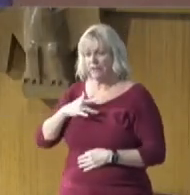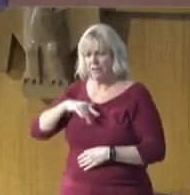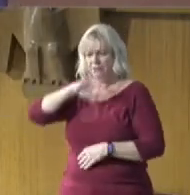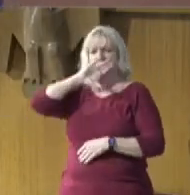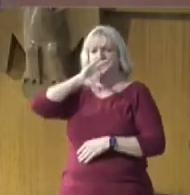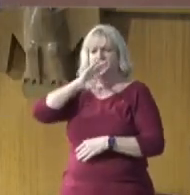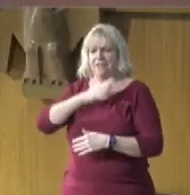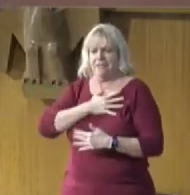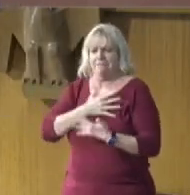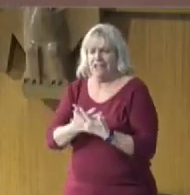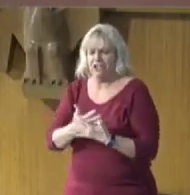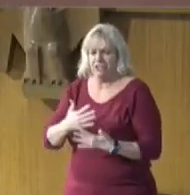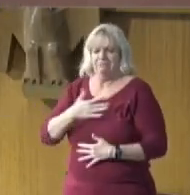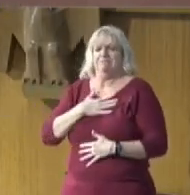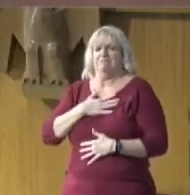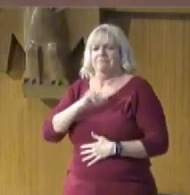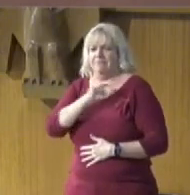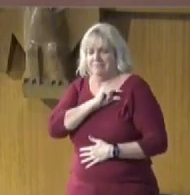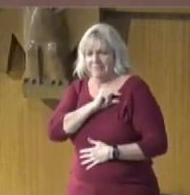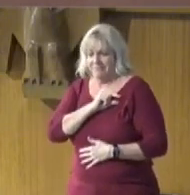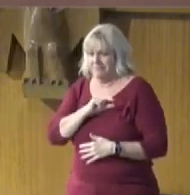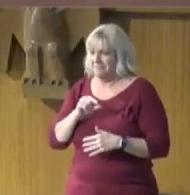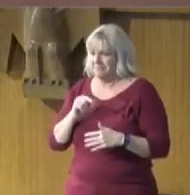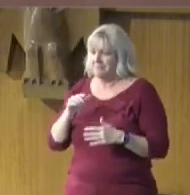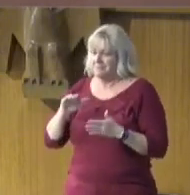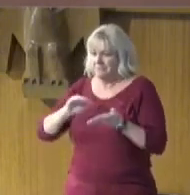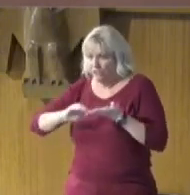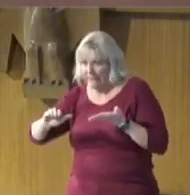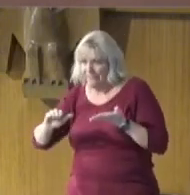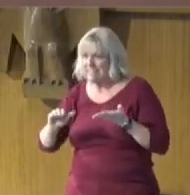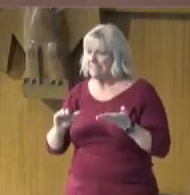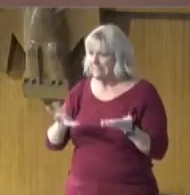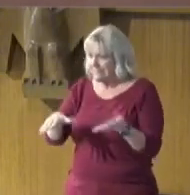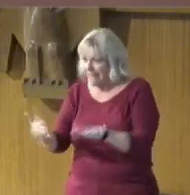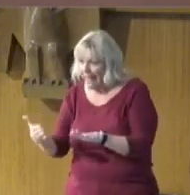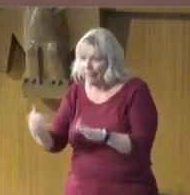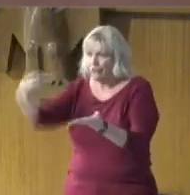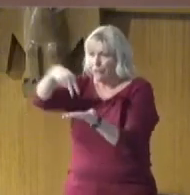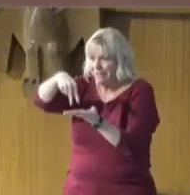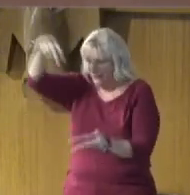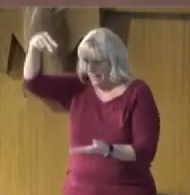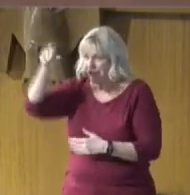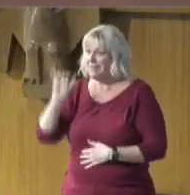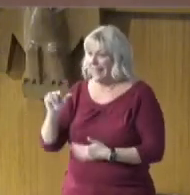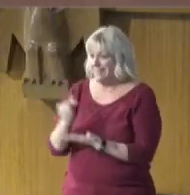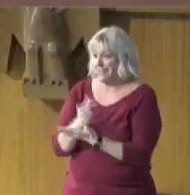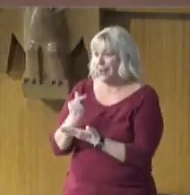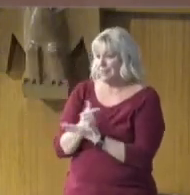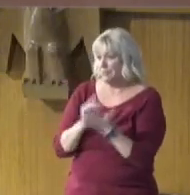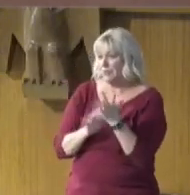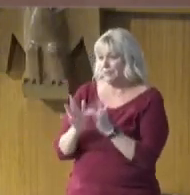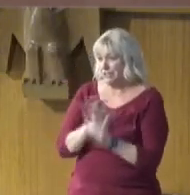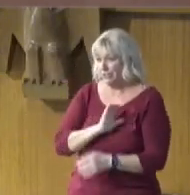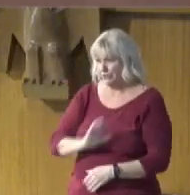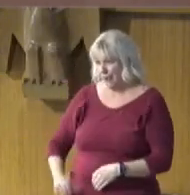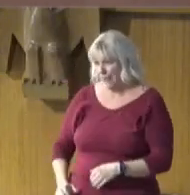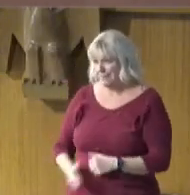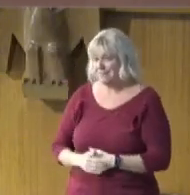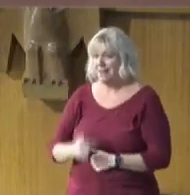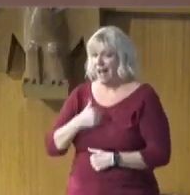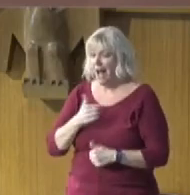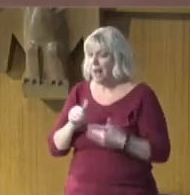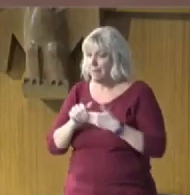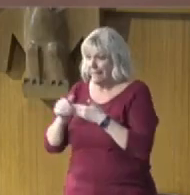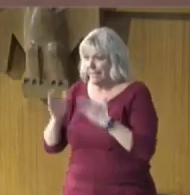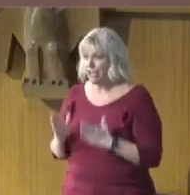and sainthood, death and resurrection. That is the gospel of Jesus Christ. I'm a leader, she says, but only